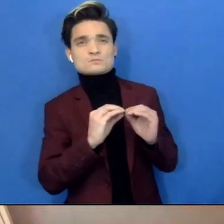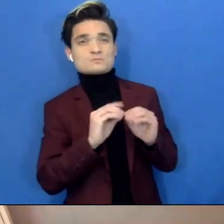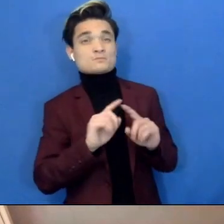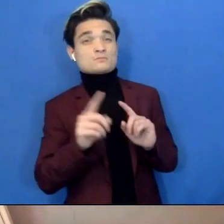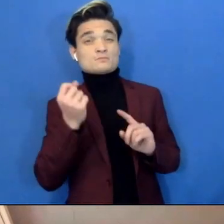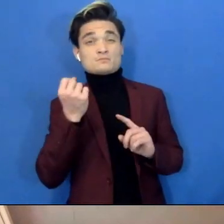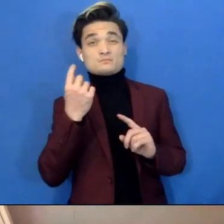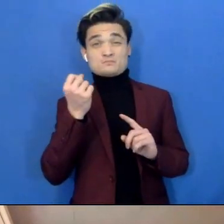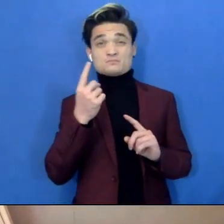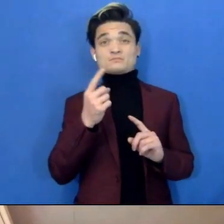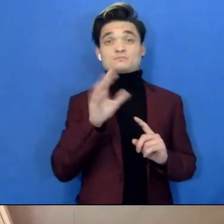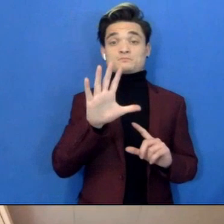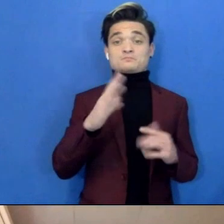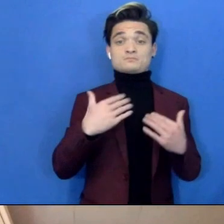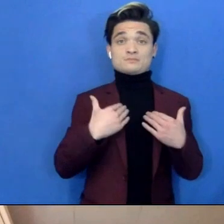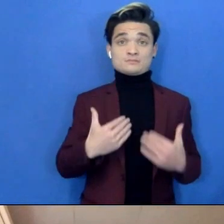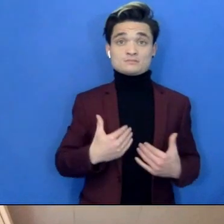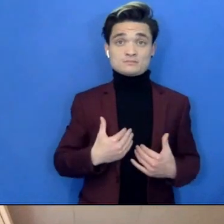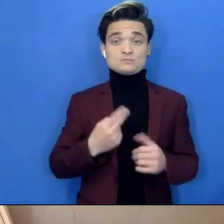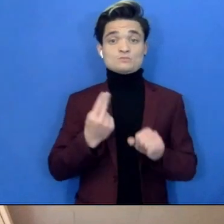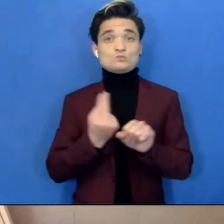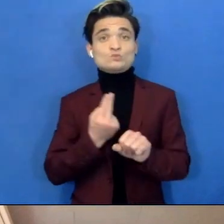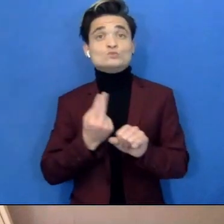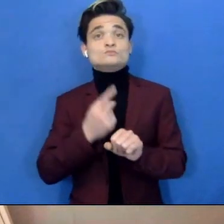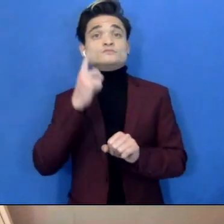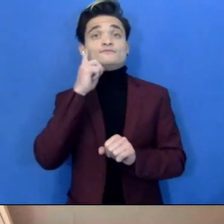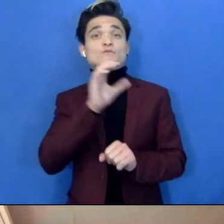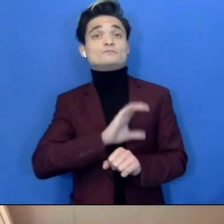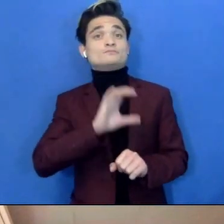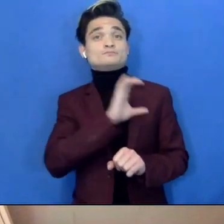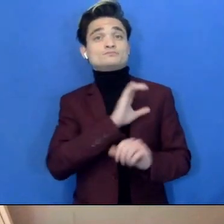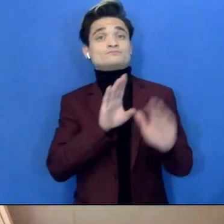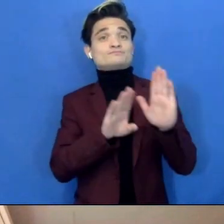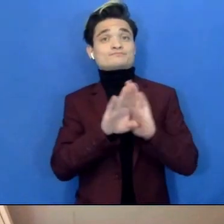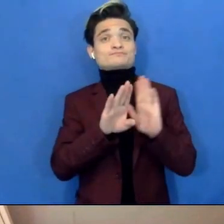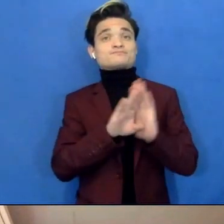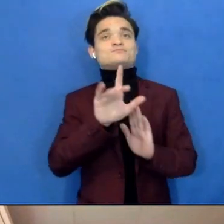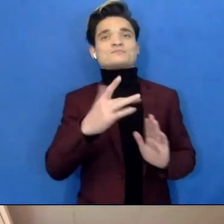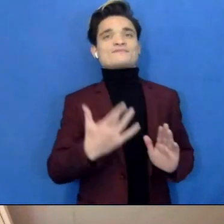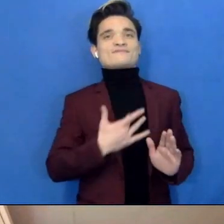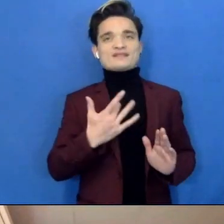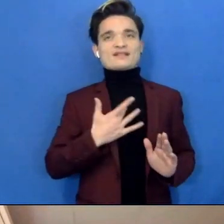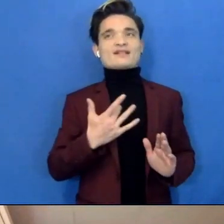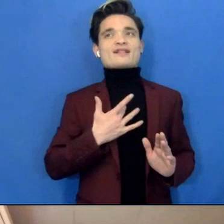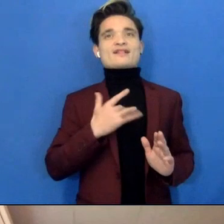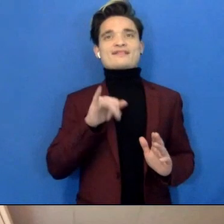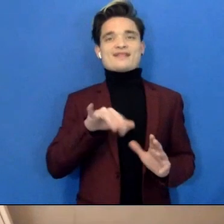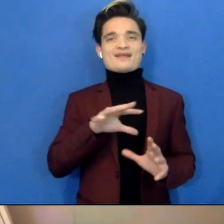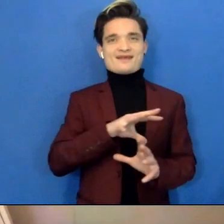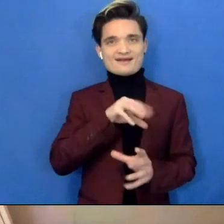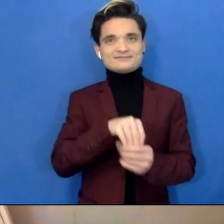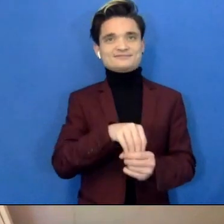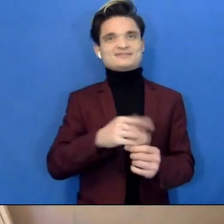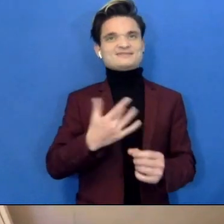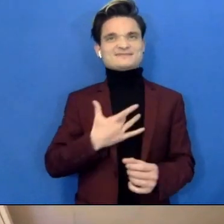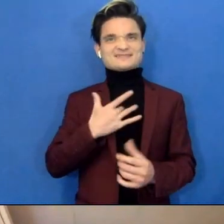you start feeling stuff. And if you are a good listener as an improviser, the first